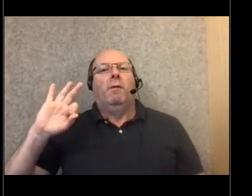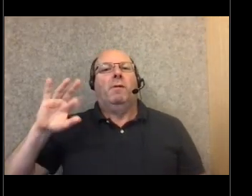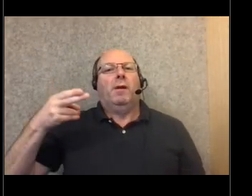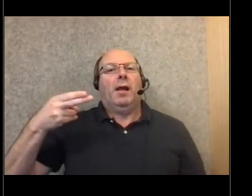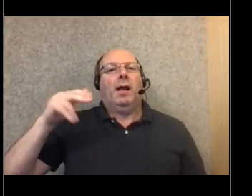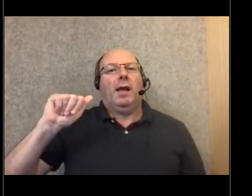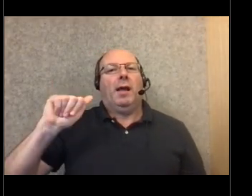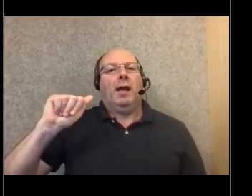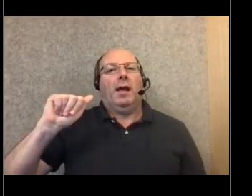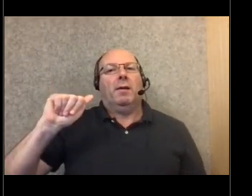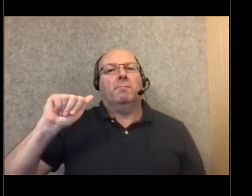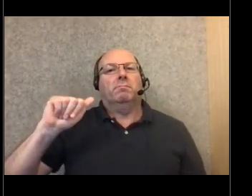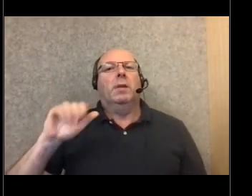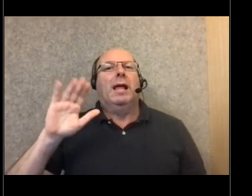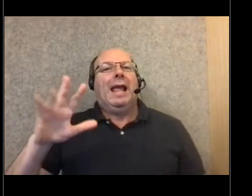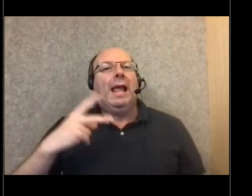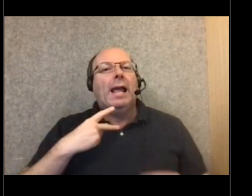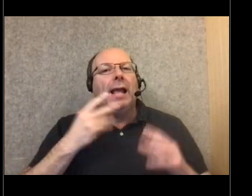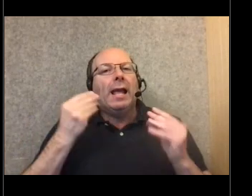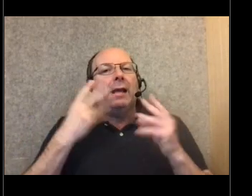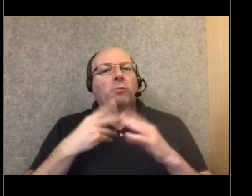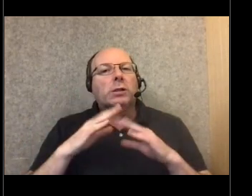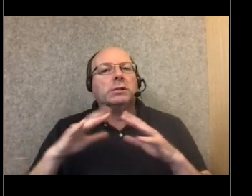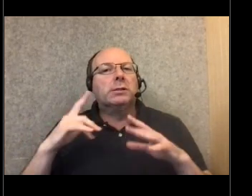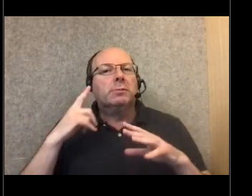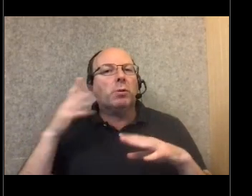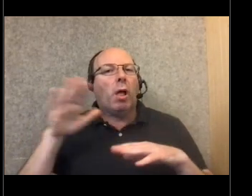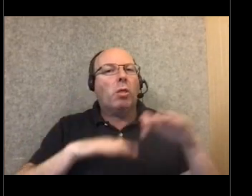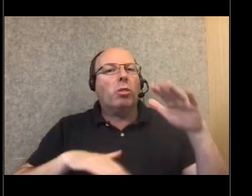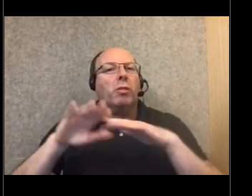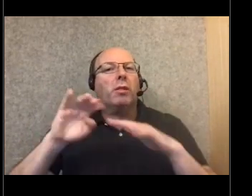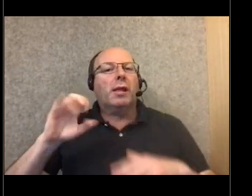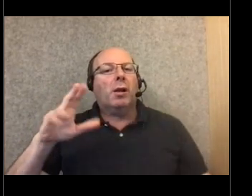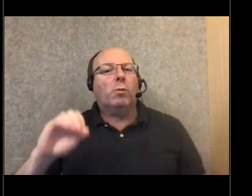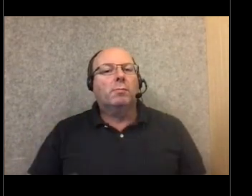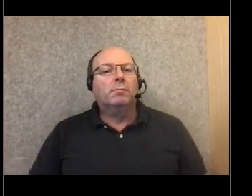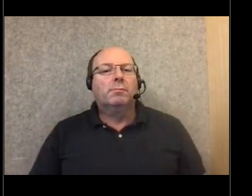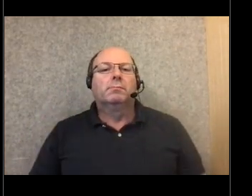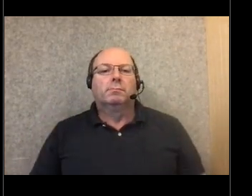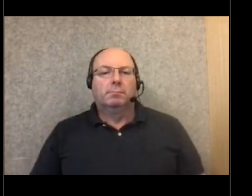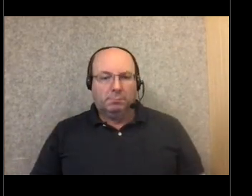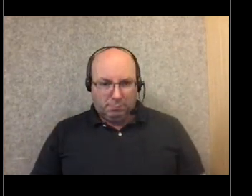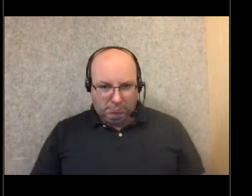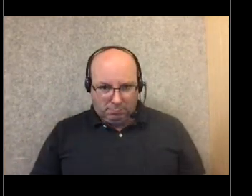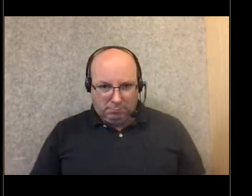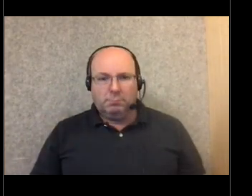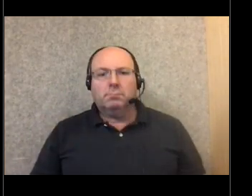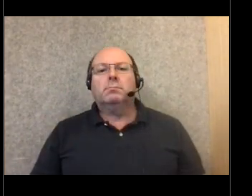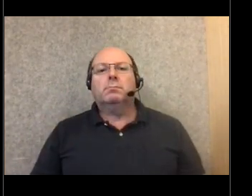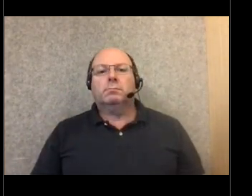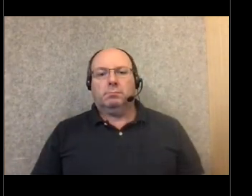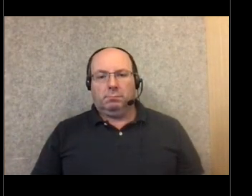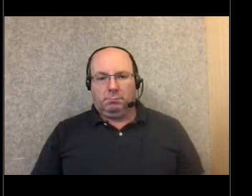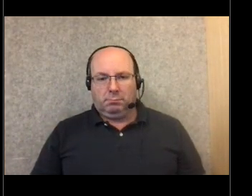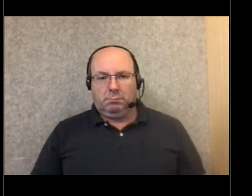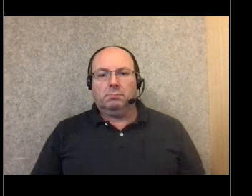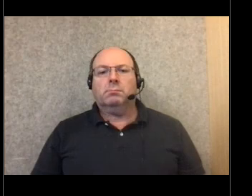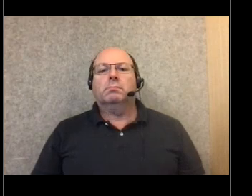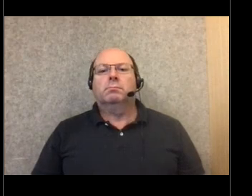covered buildings must have at least one accessible entrance on an accessible